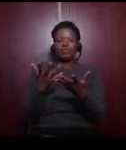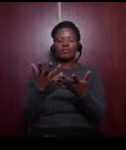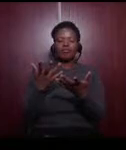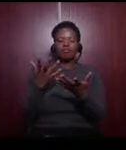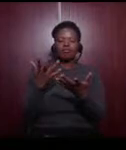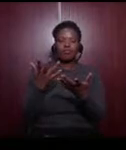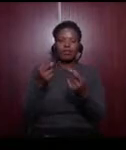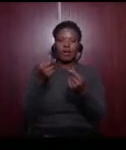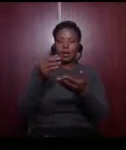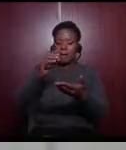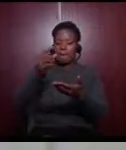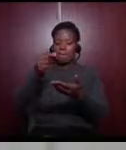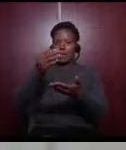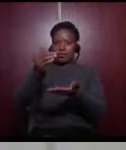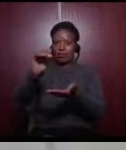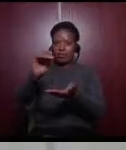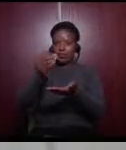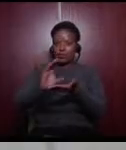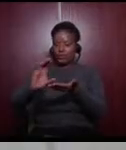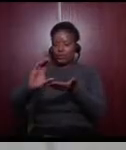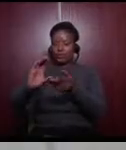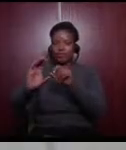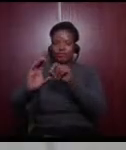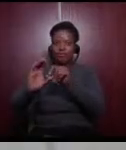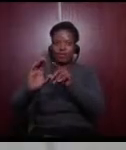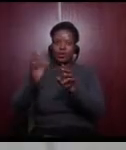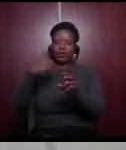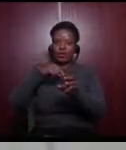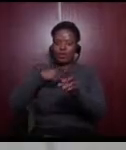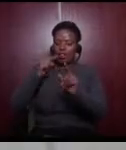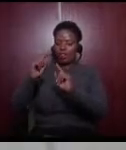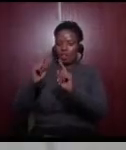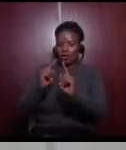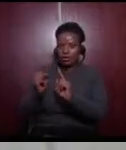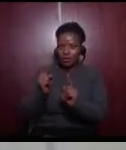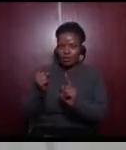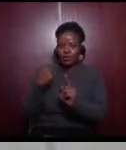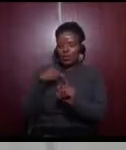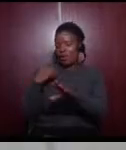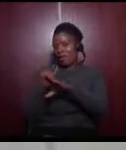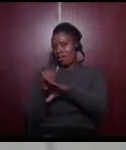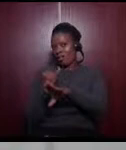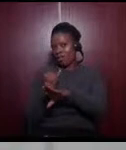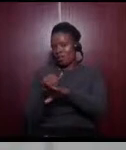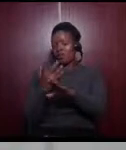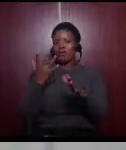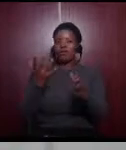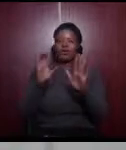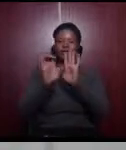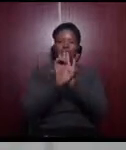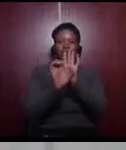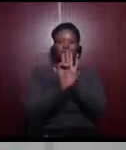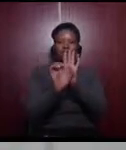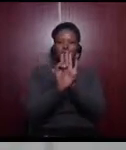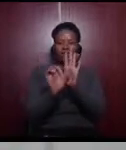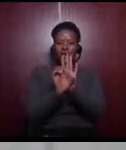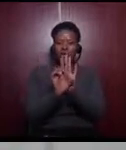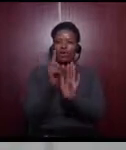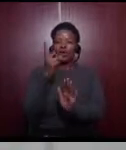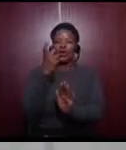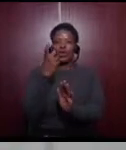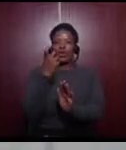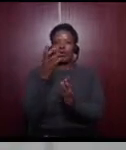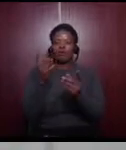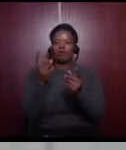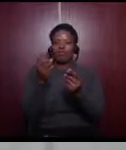these funds that we were discussing earlier. So for instance, the only fund that is